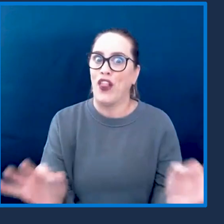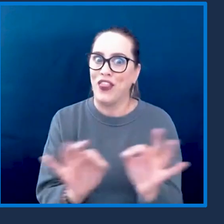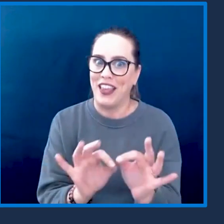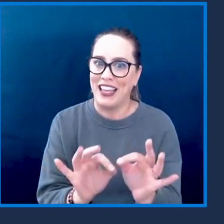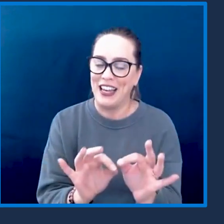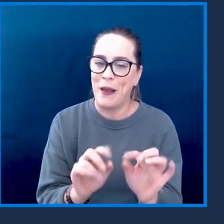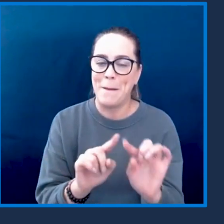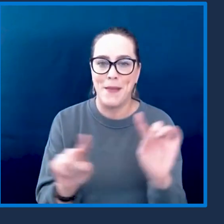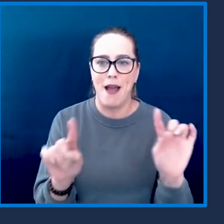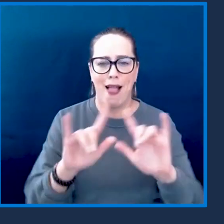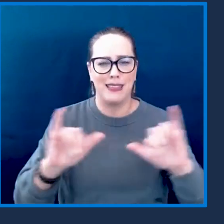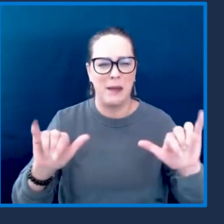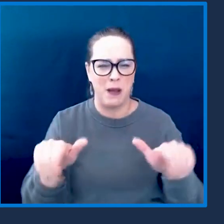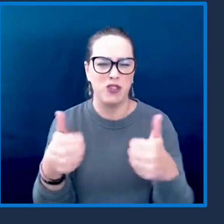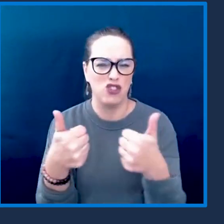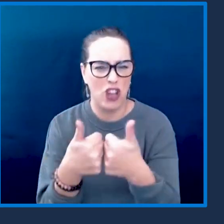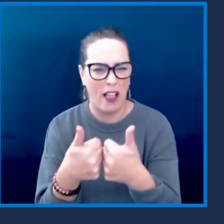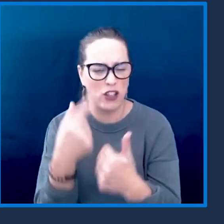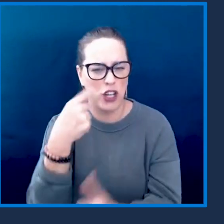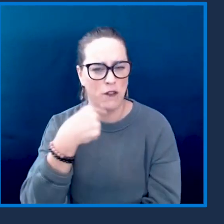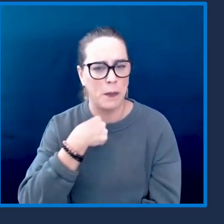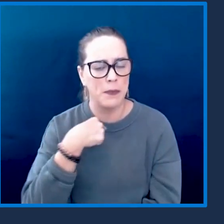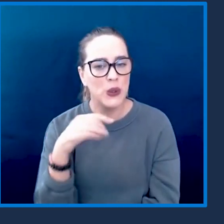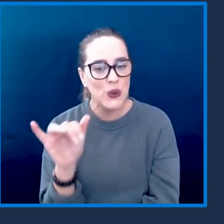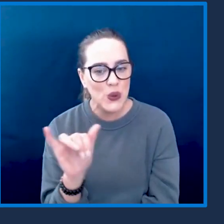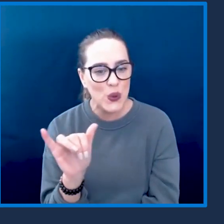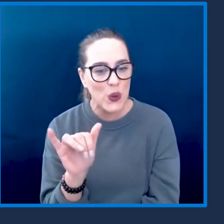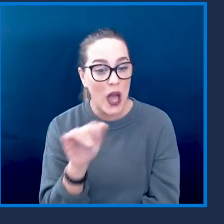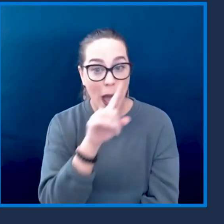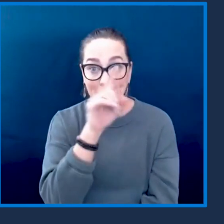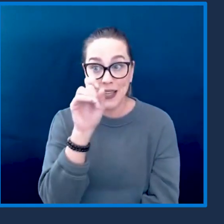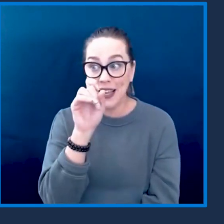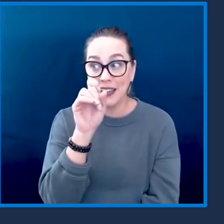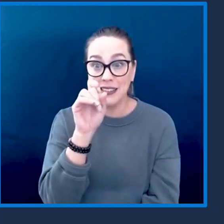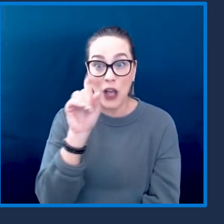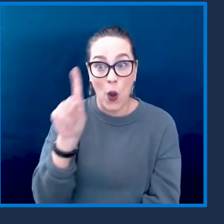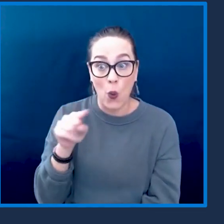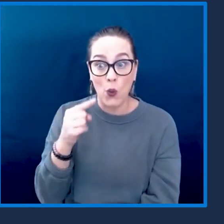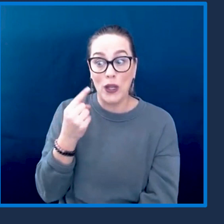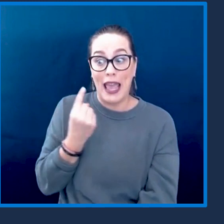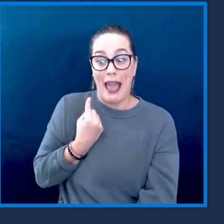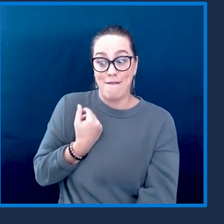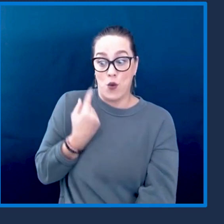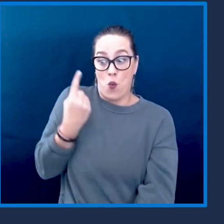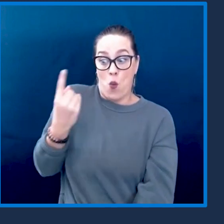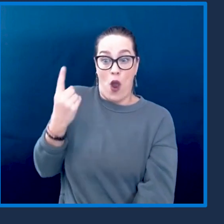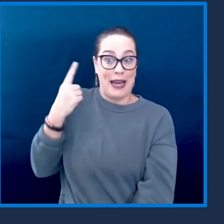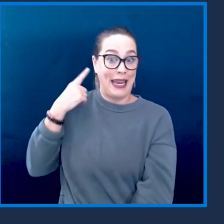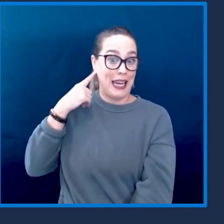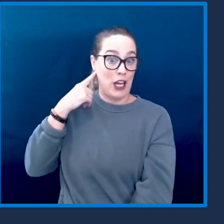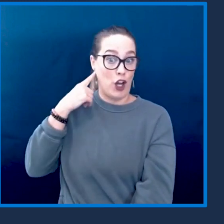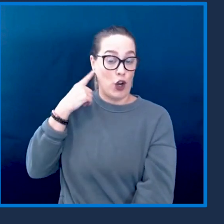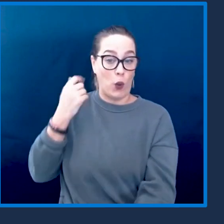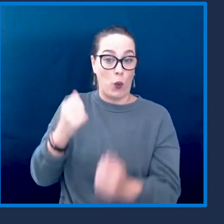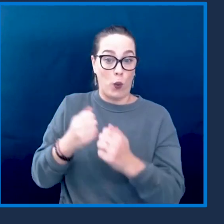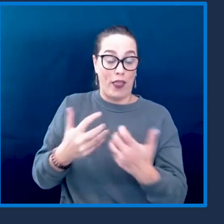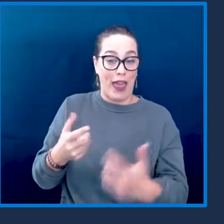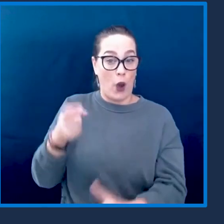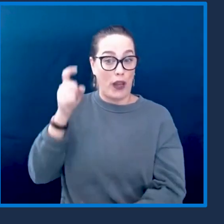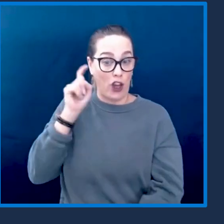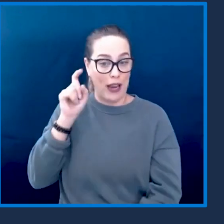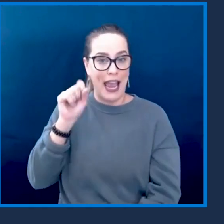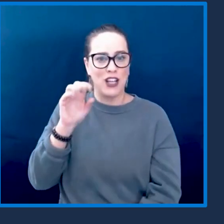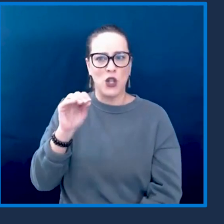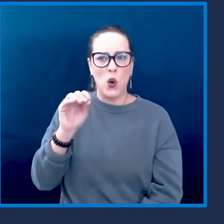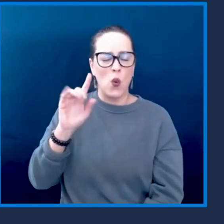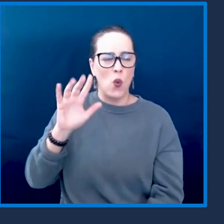very challenging time for me. Because I only had the use of one ear, it was hard for me to know where sound was coming